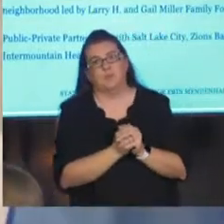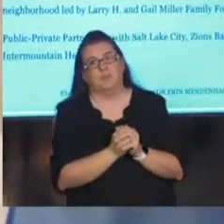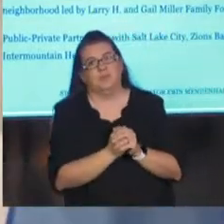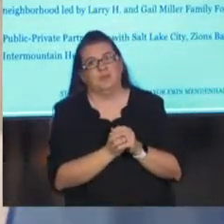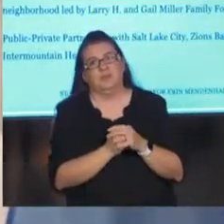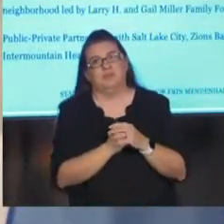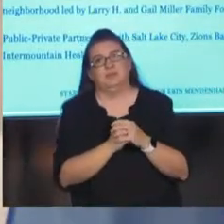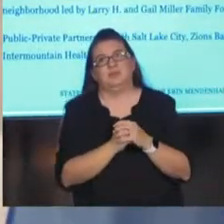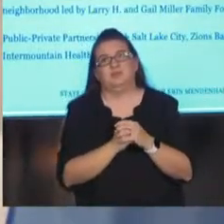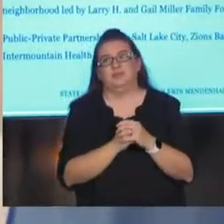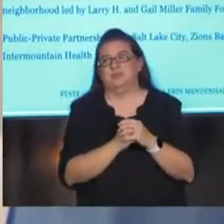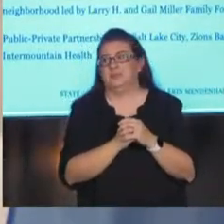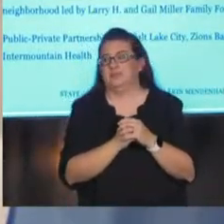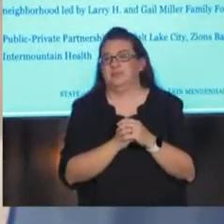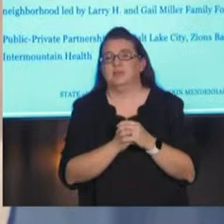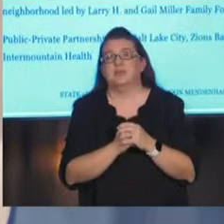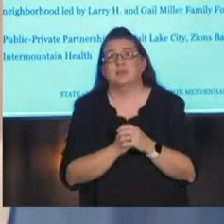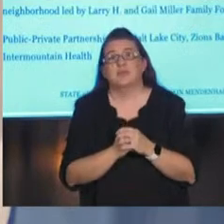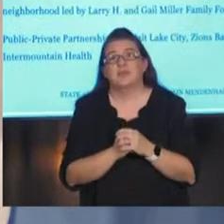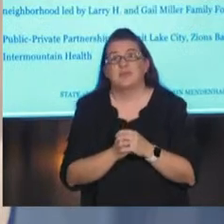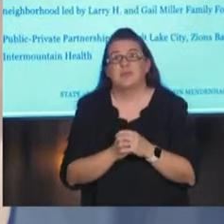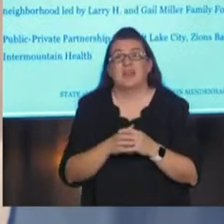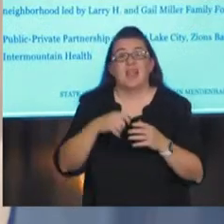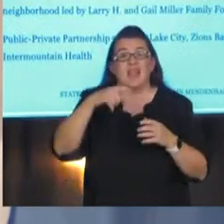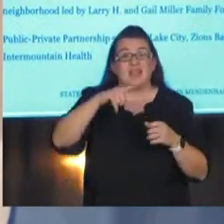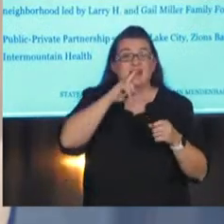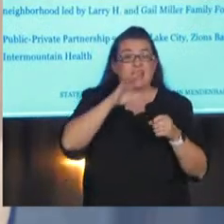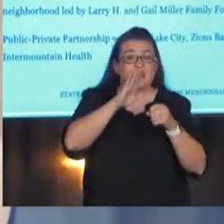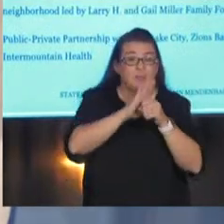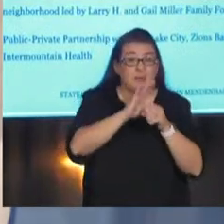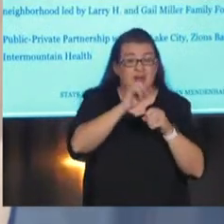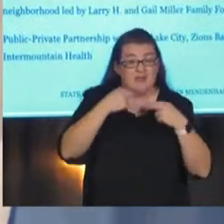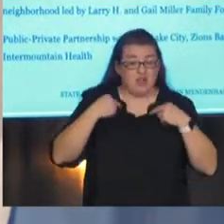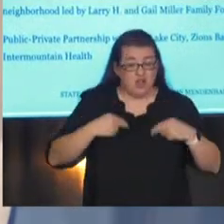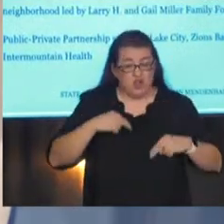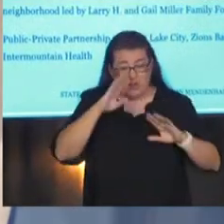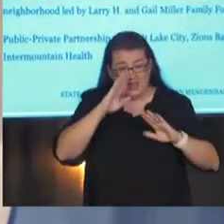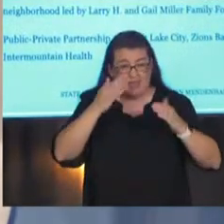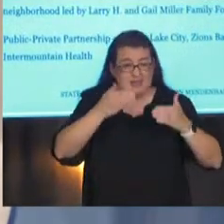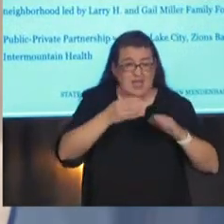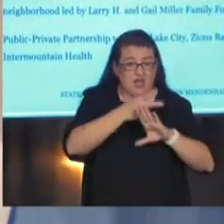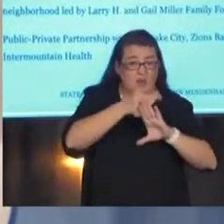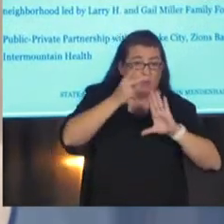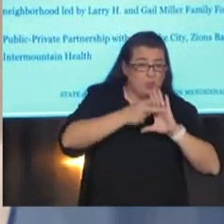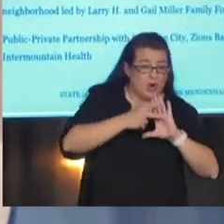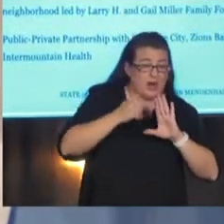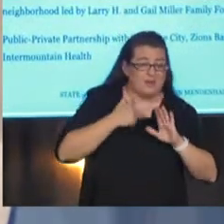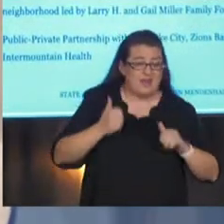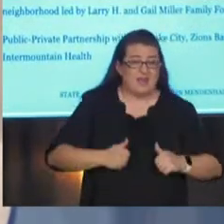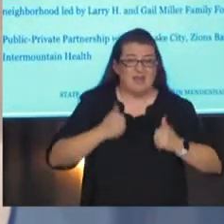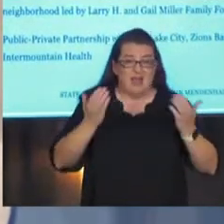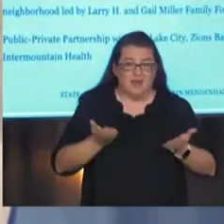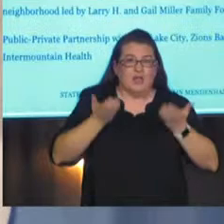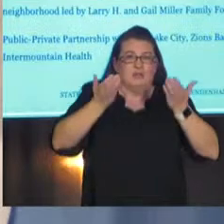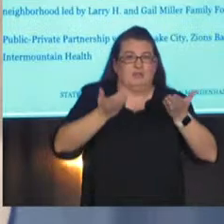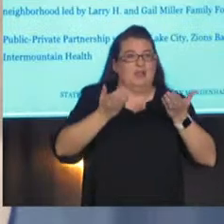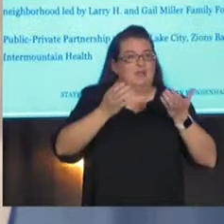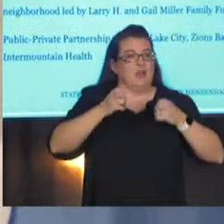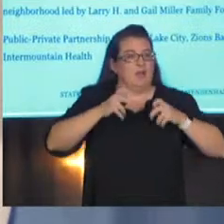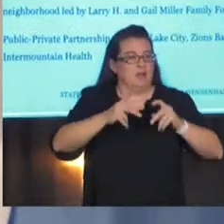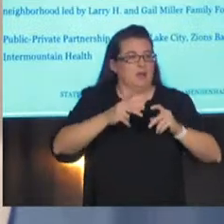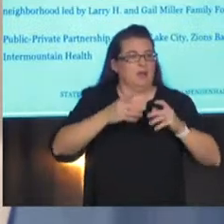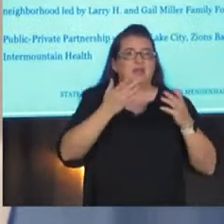Thank you, Gail. This commitment of human-centered programs and life-lifting opportunities will